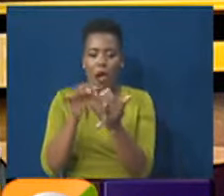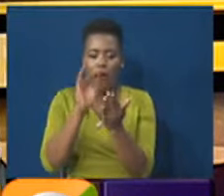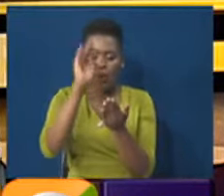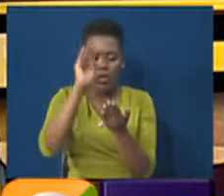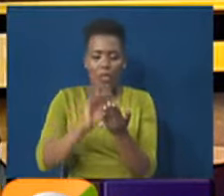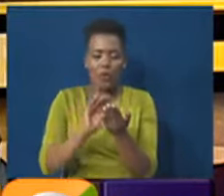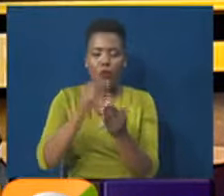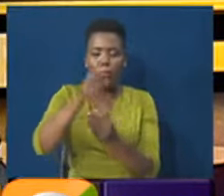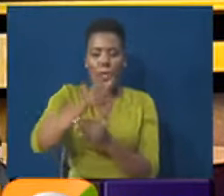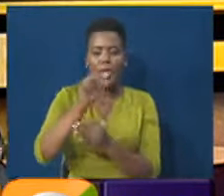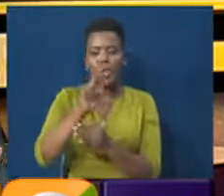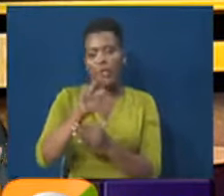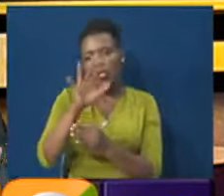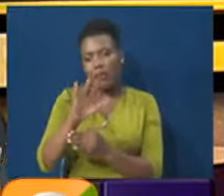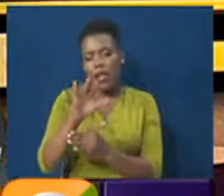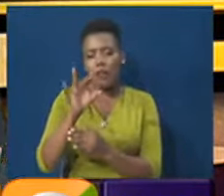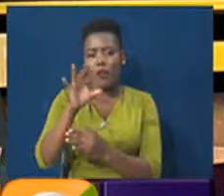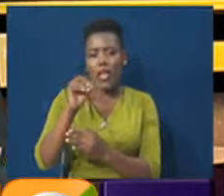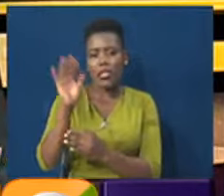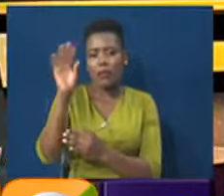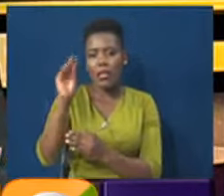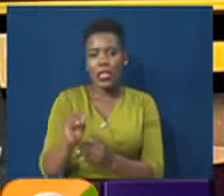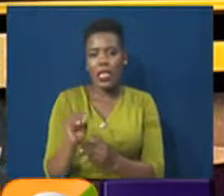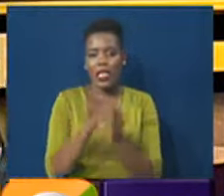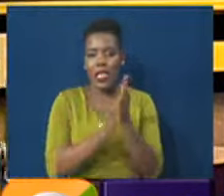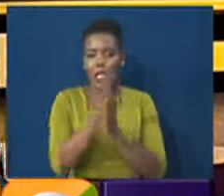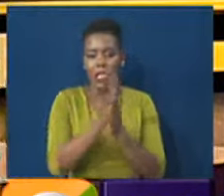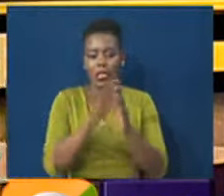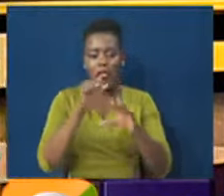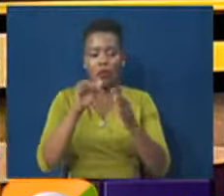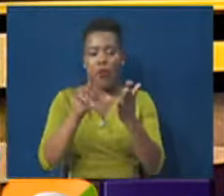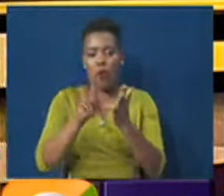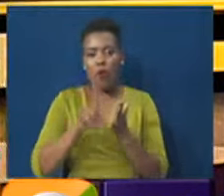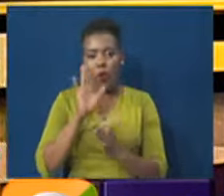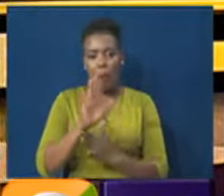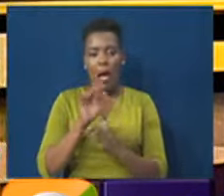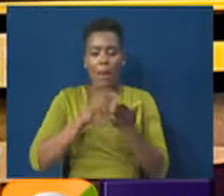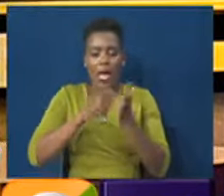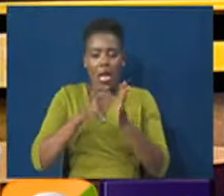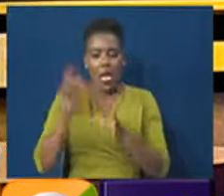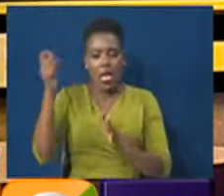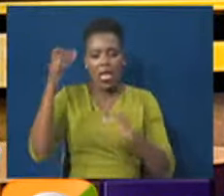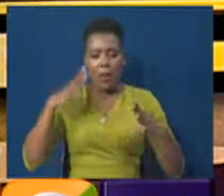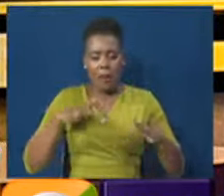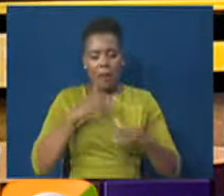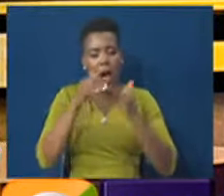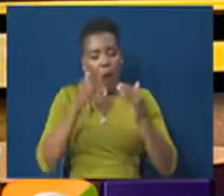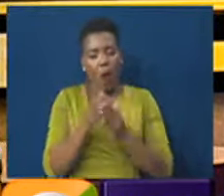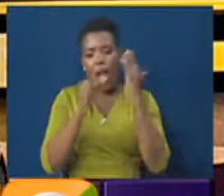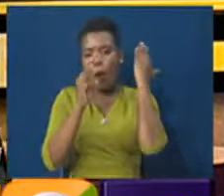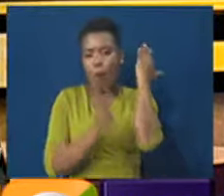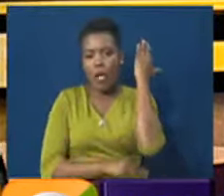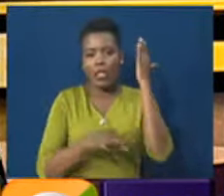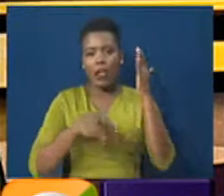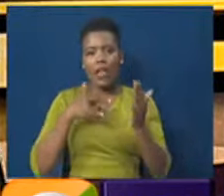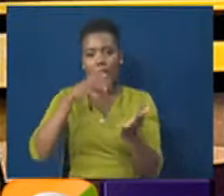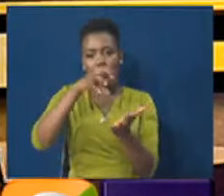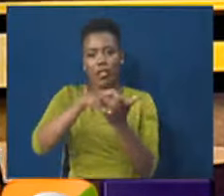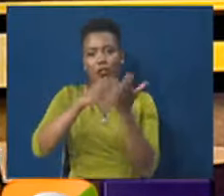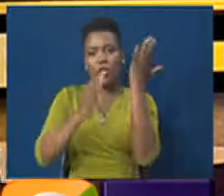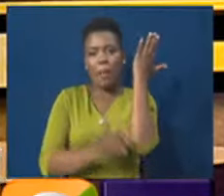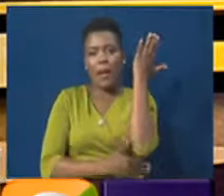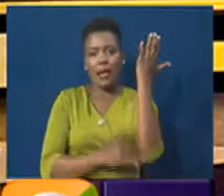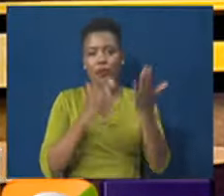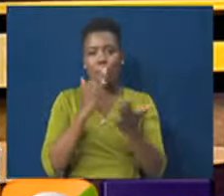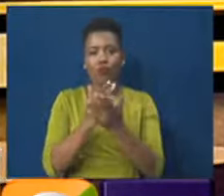pay 25 to 30% interest on our loans. So overall, Kenyans are worse off, and I hope we get time to go into